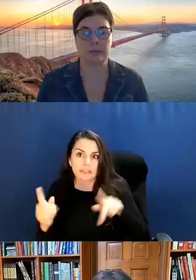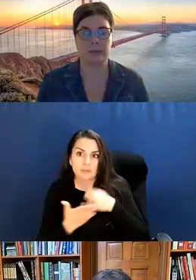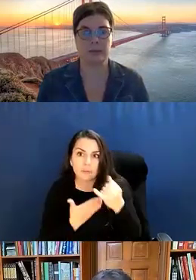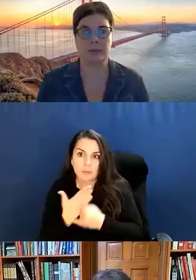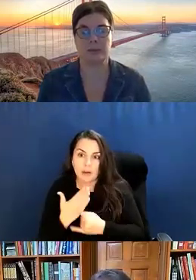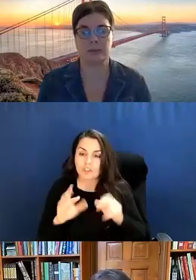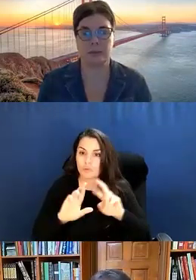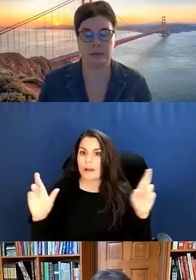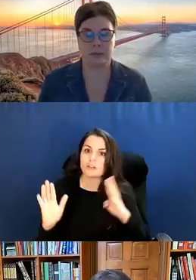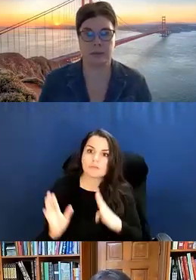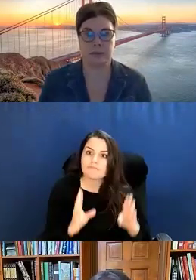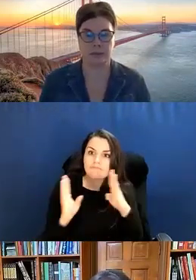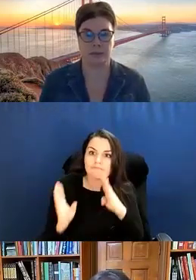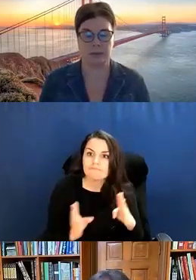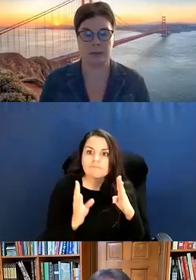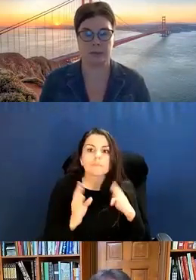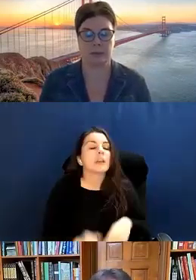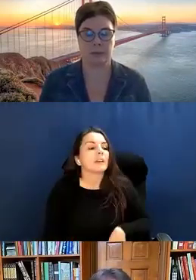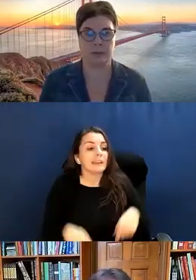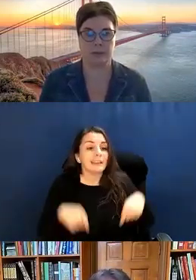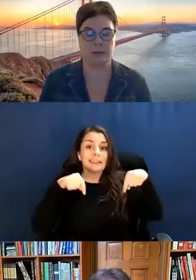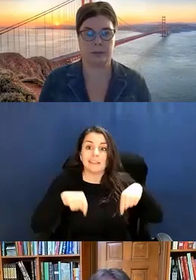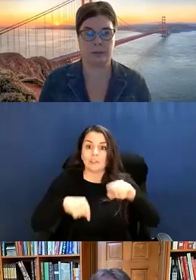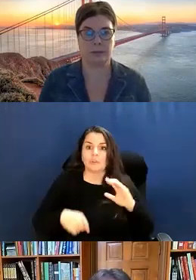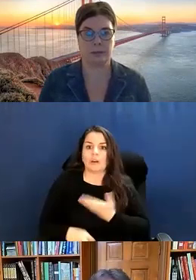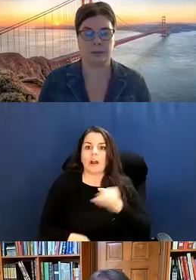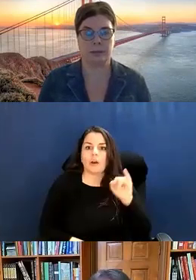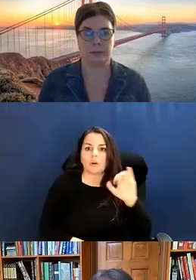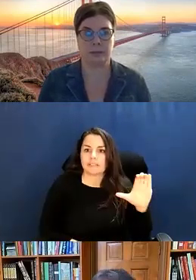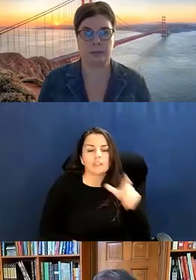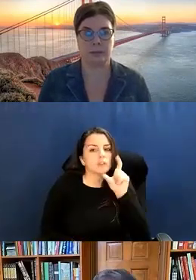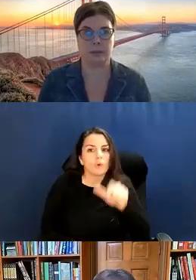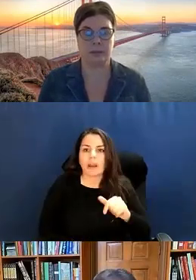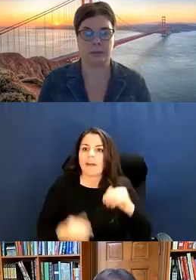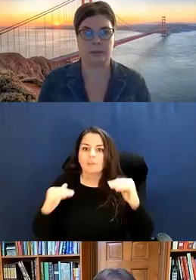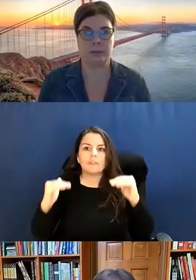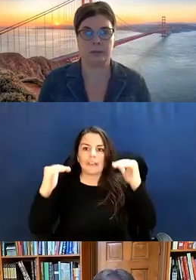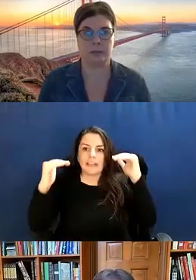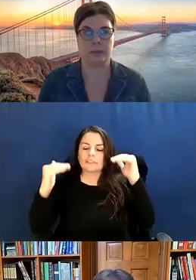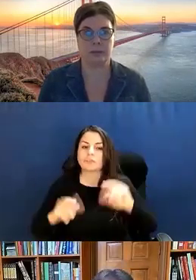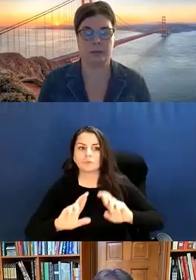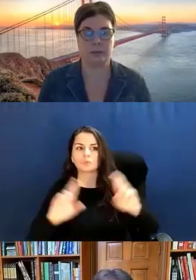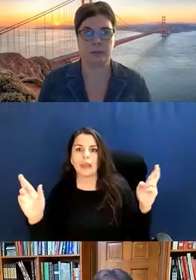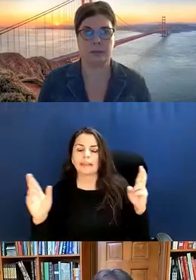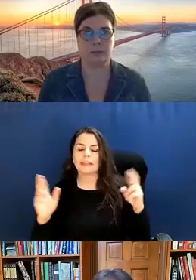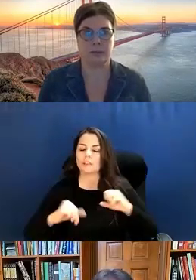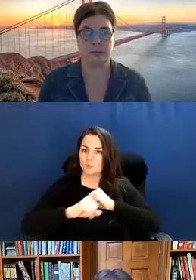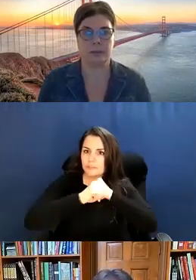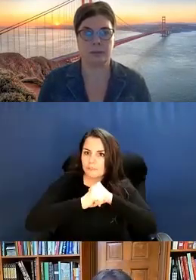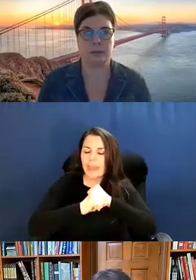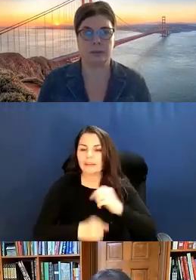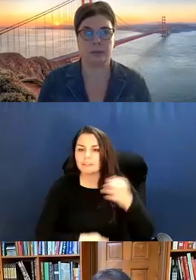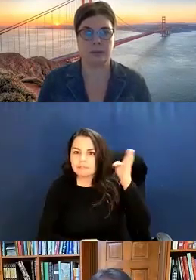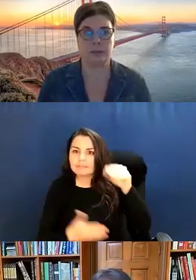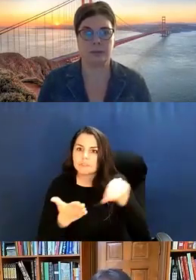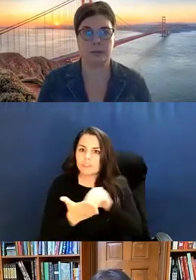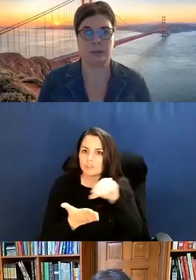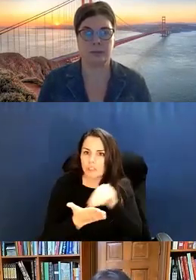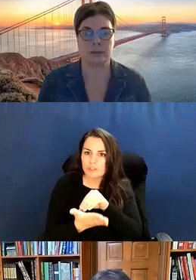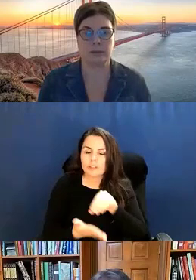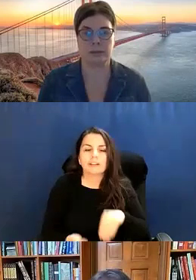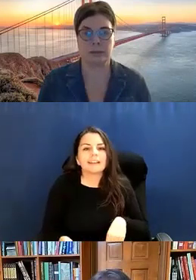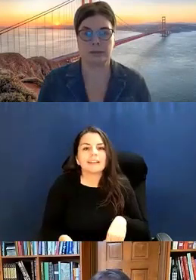your dissertation defense stage? So correct me if I'm wrong, but I think the F31 requires that you have already